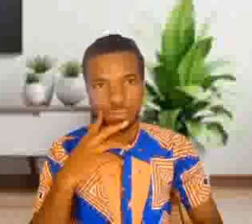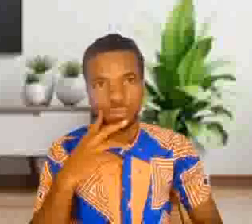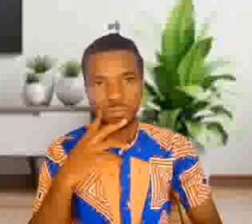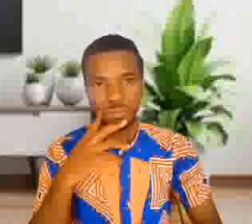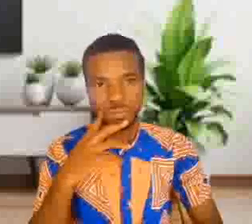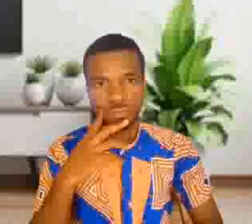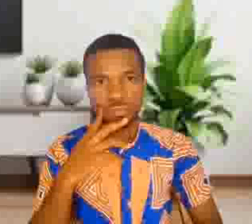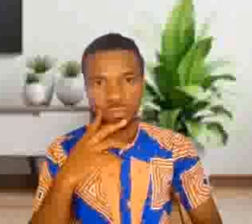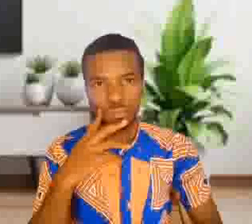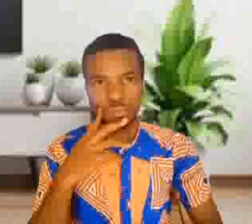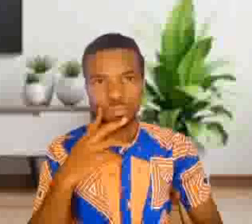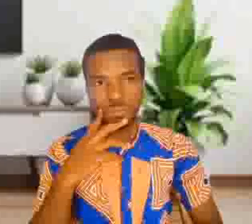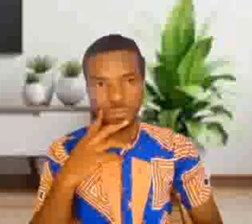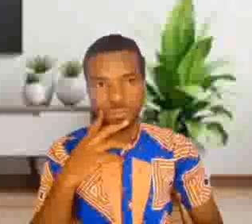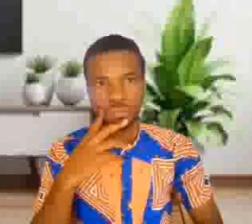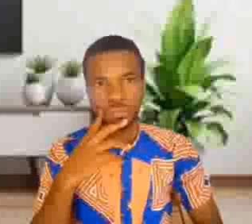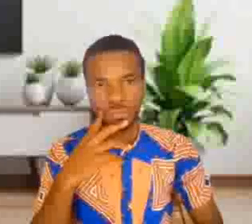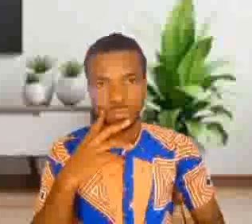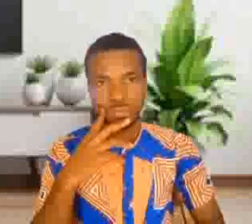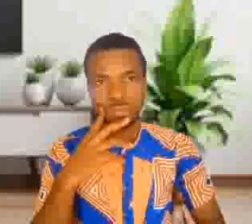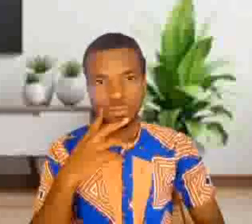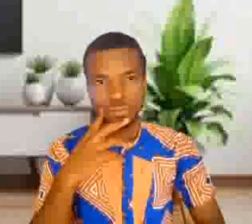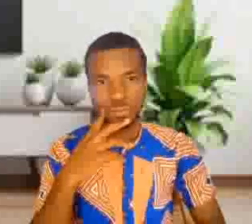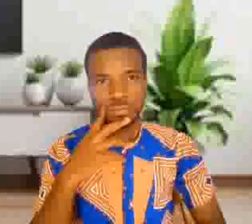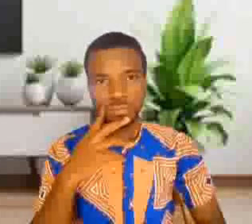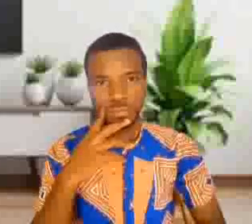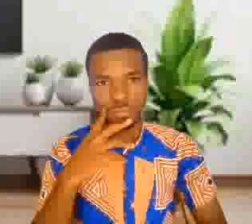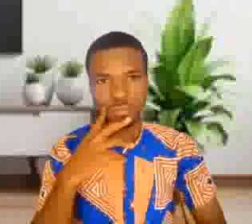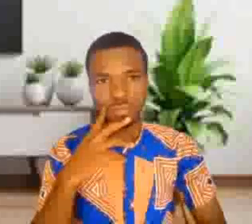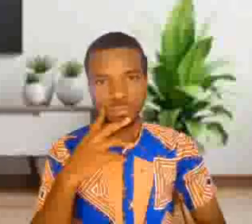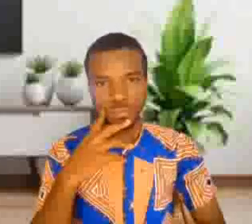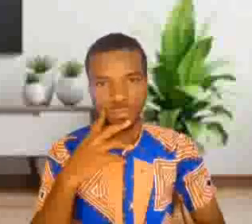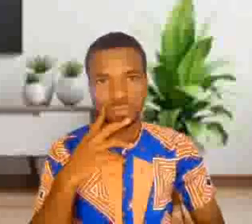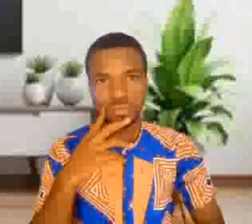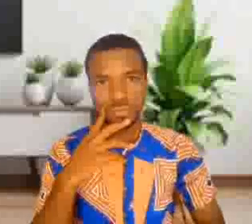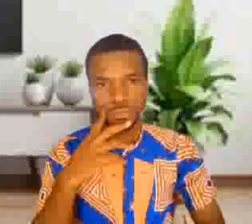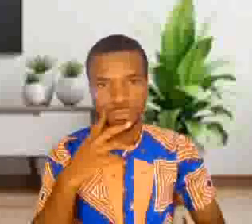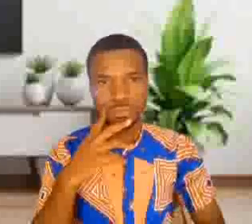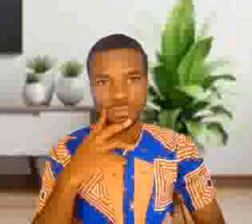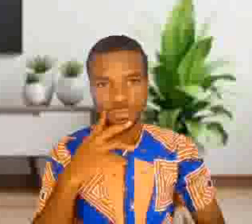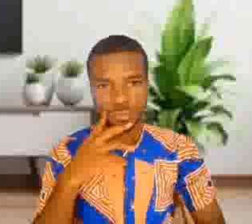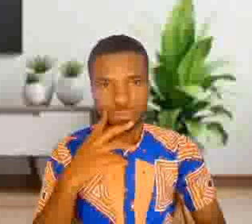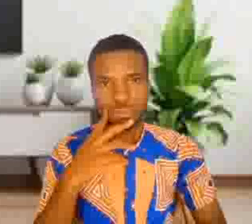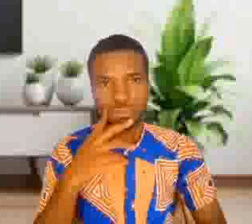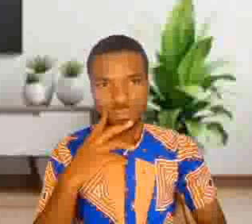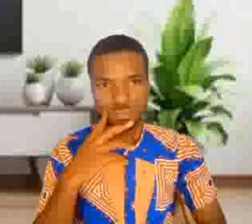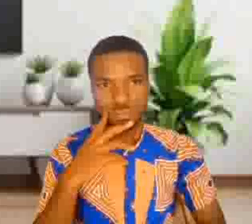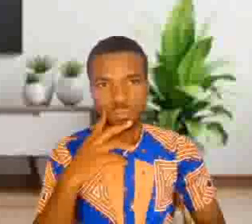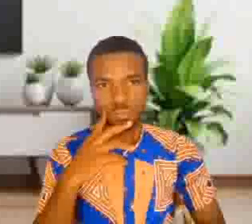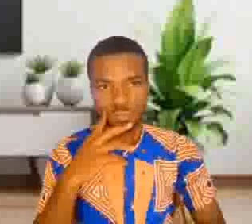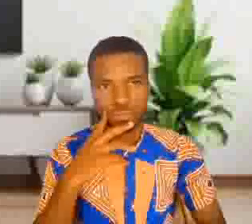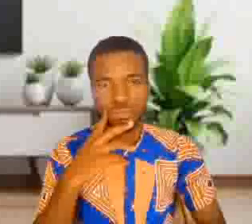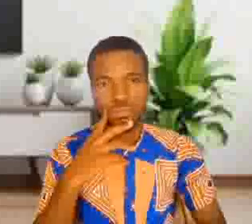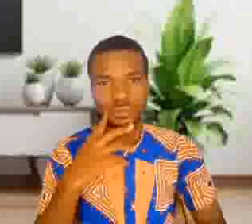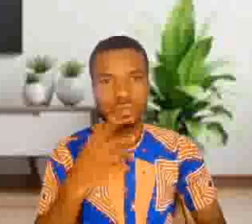is a declaration that God gave to the human race that makes man an entity of dominion. This